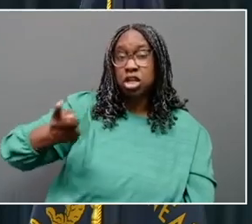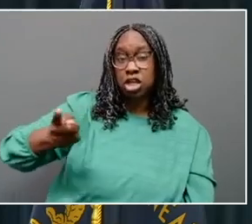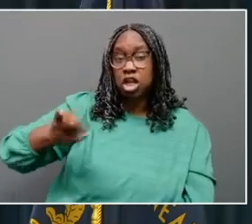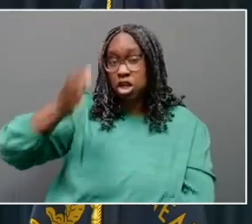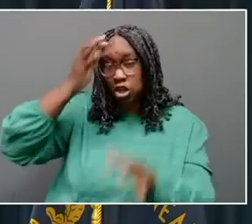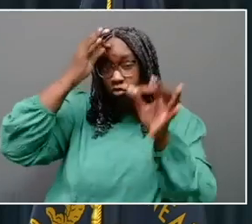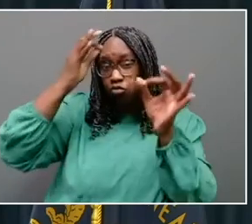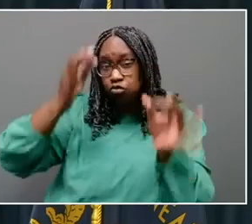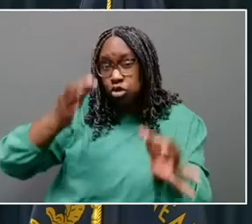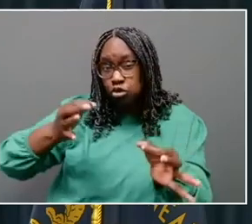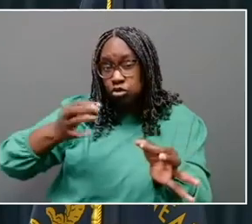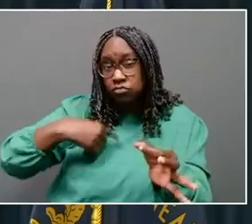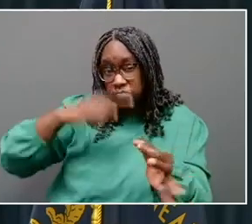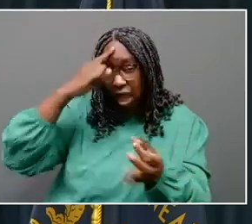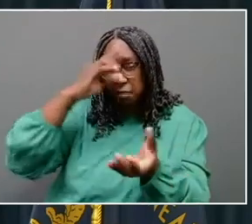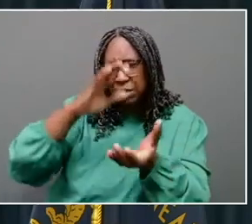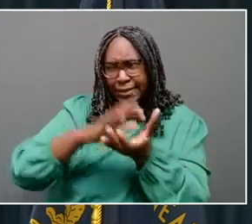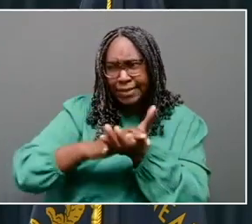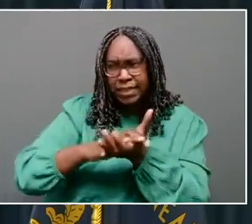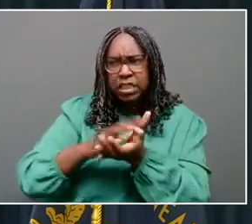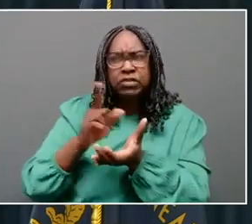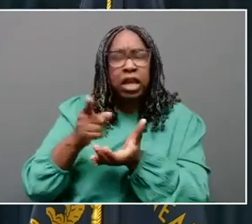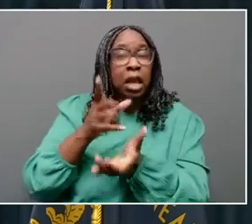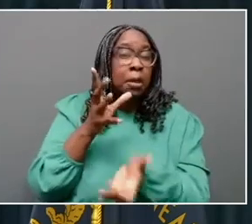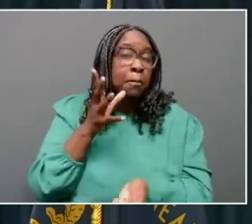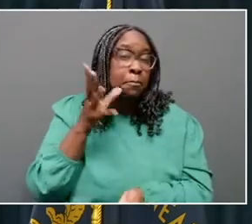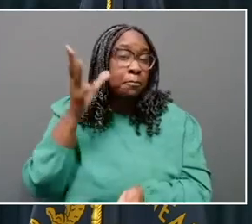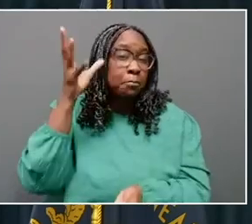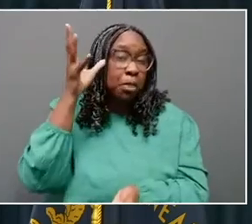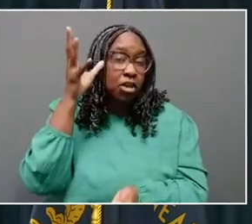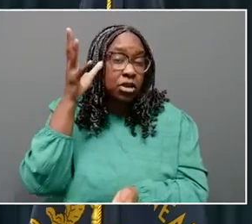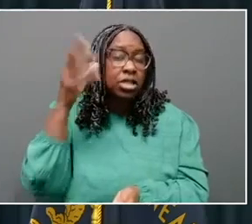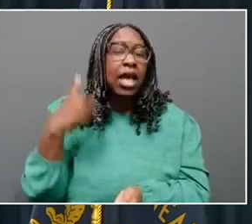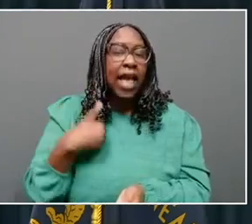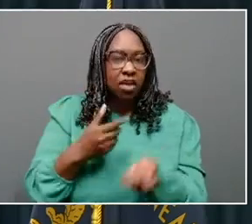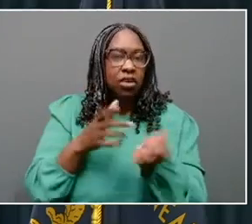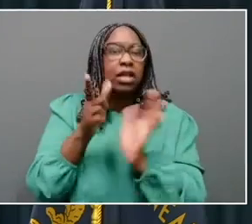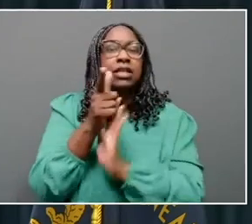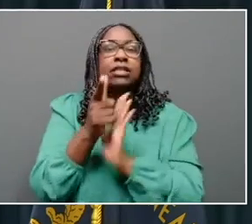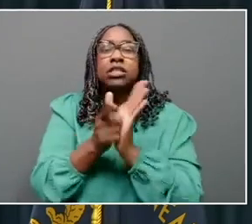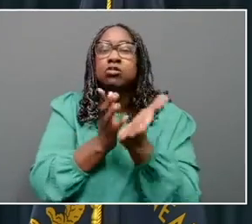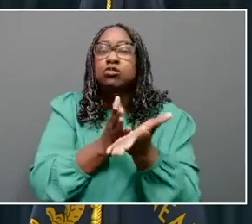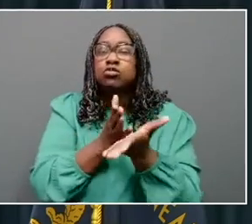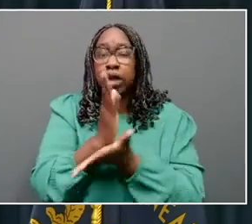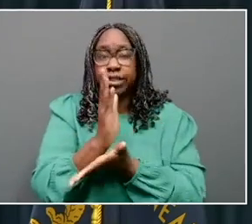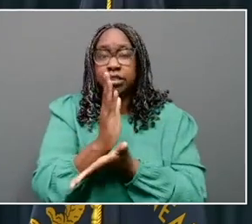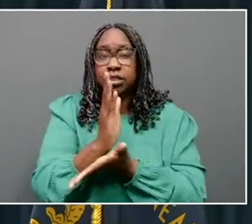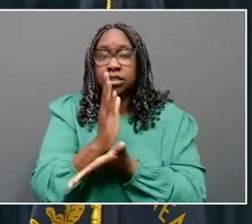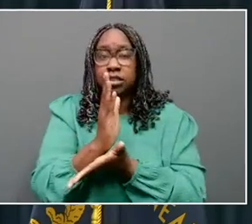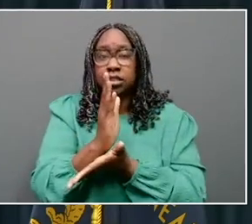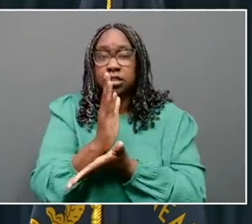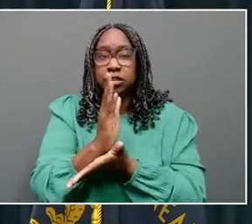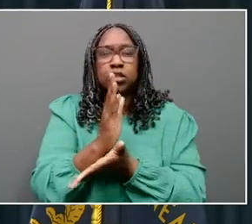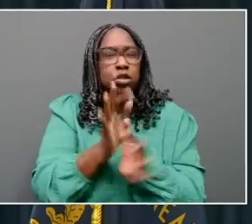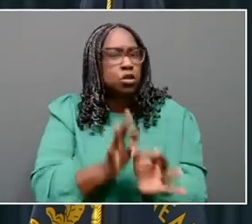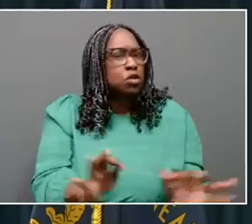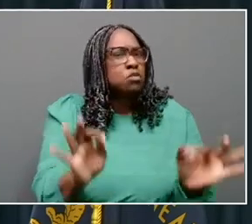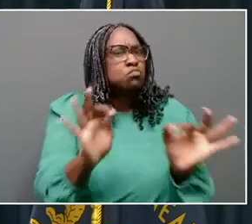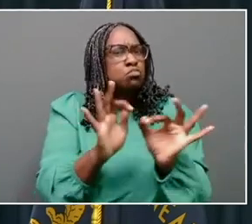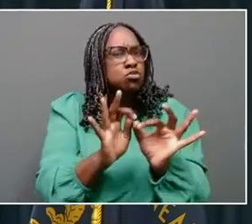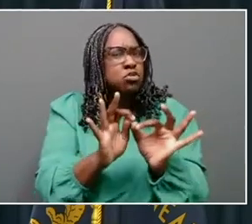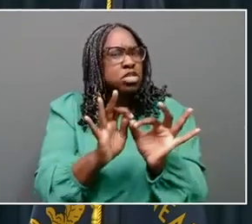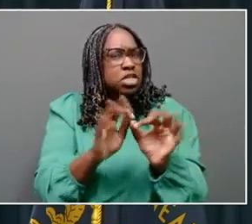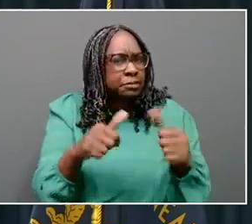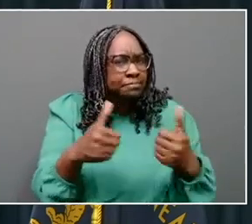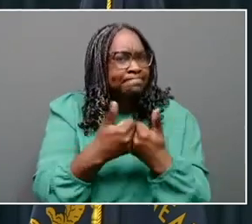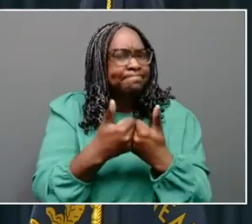that parents have the legal right to make important and sometimes difficult medical decisions